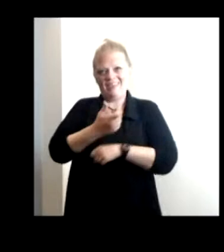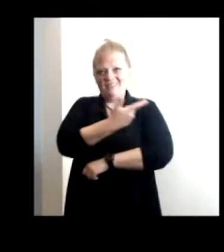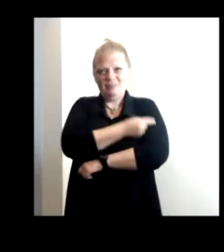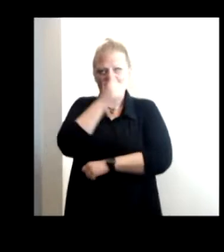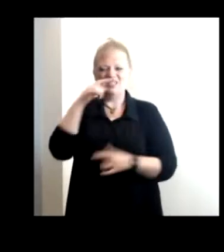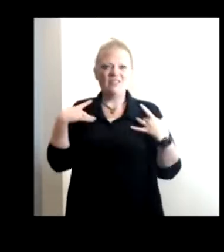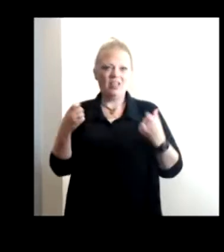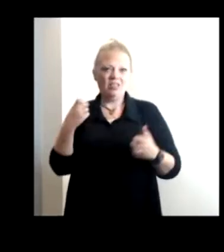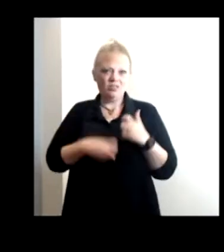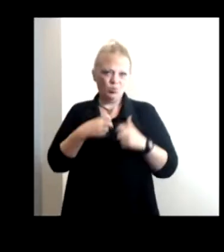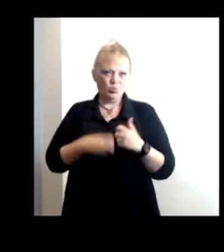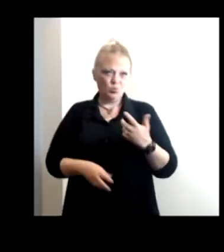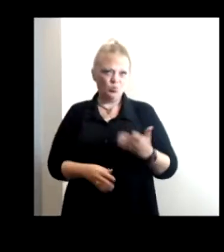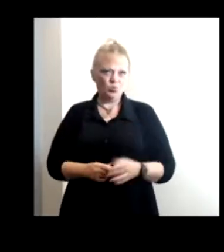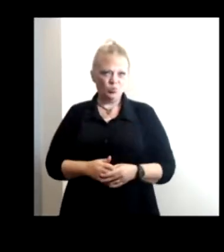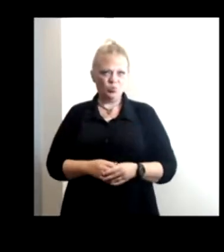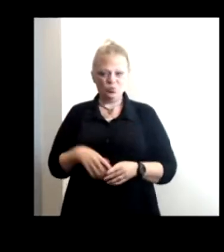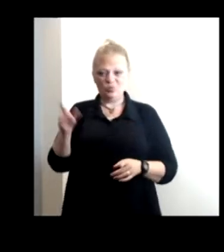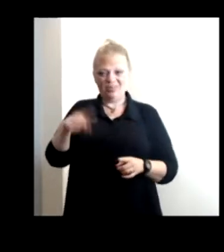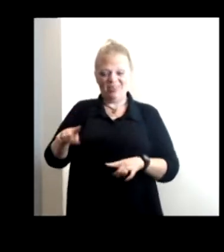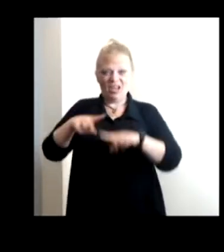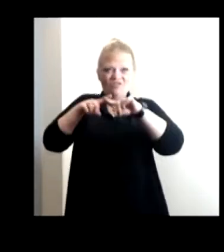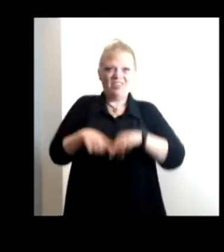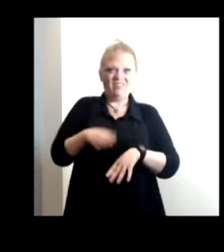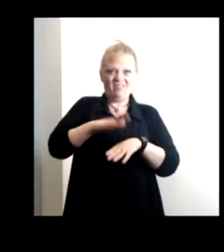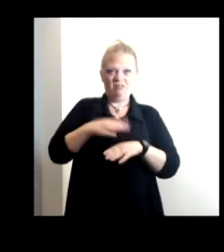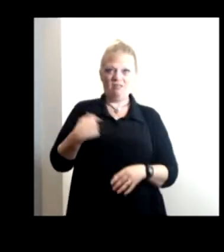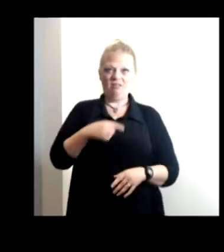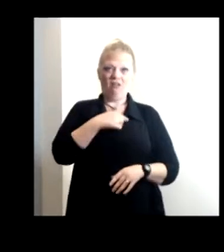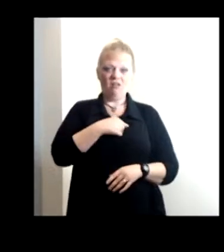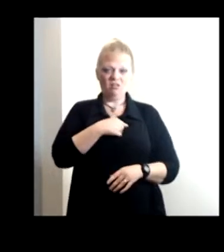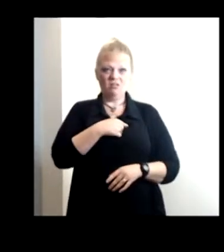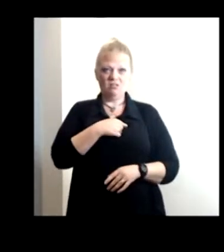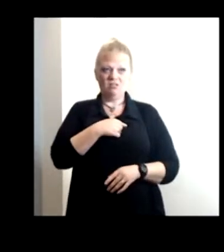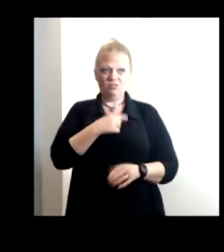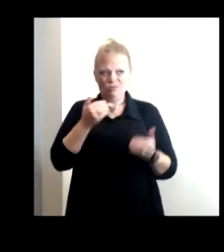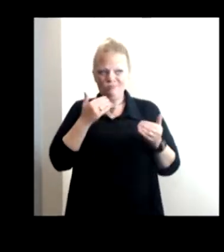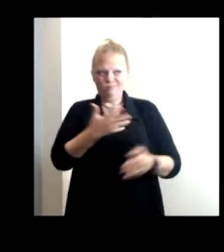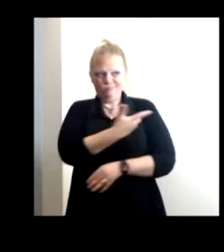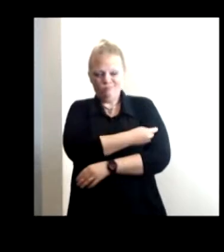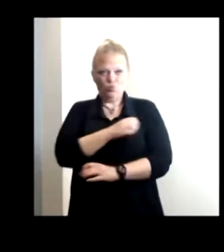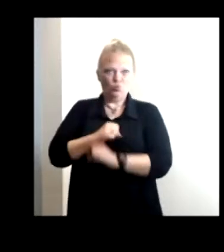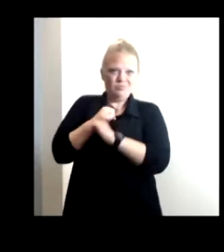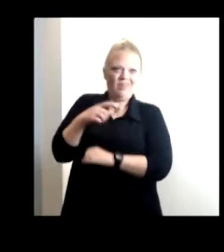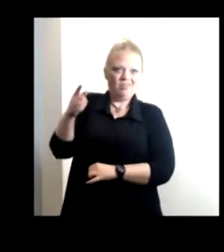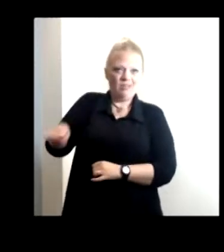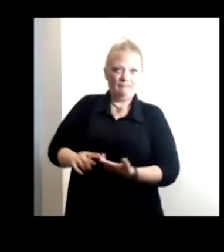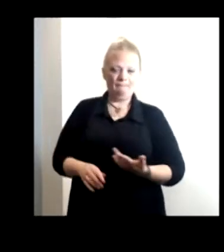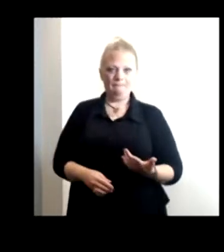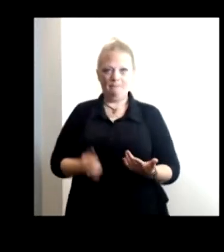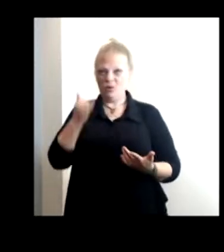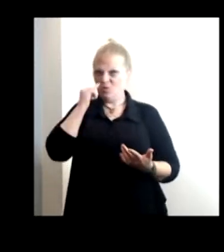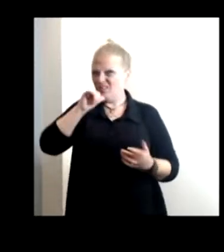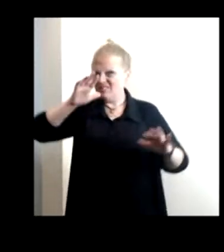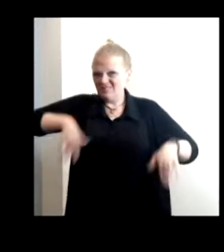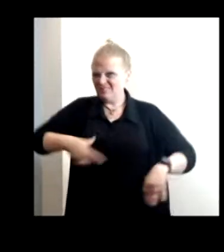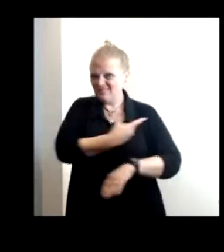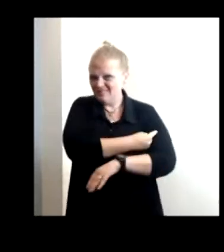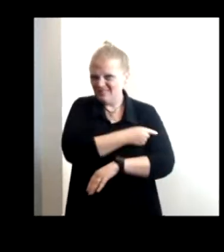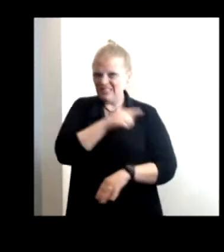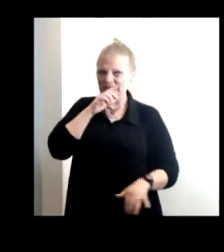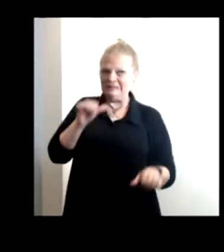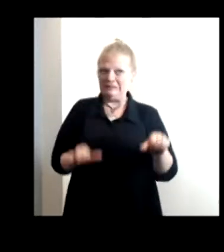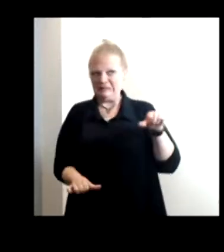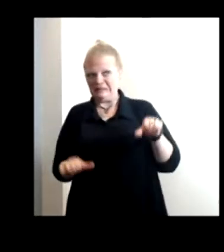of a health issue. And they rely on us to get vaccinated, to protect them. So if you have not been vaccinated and you're